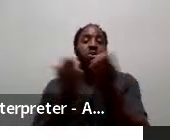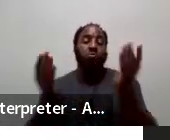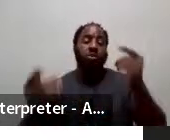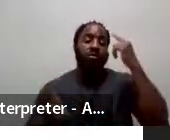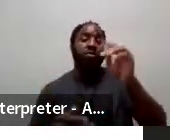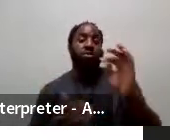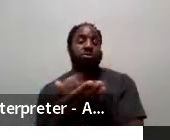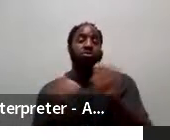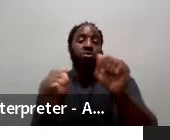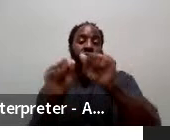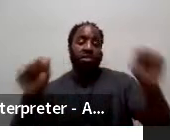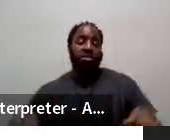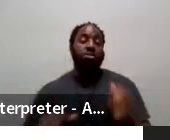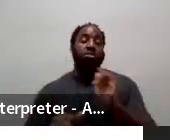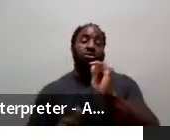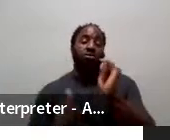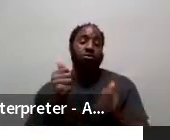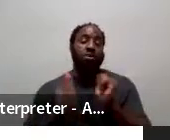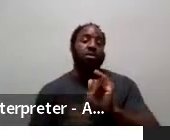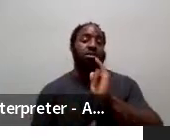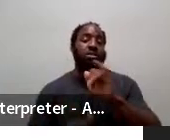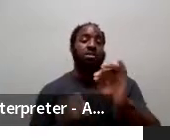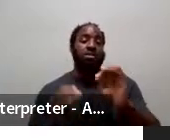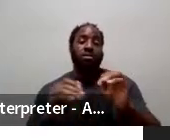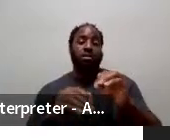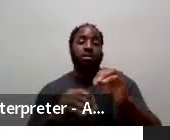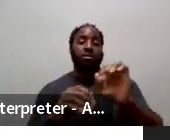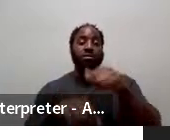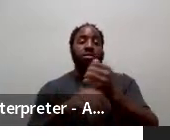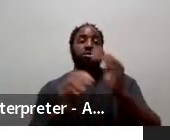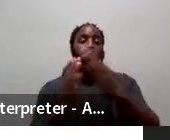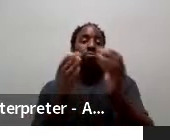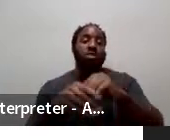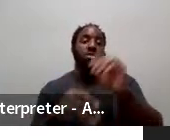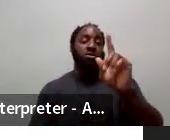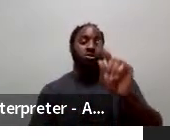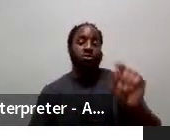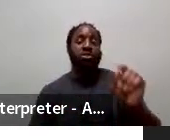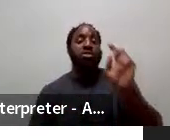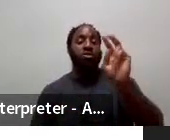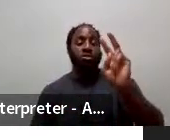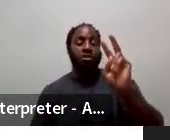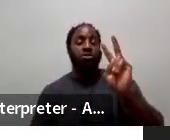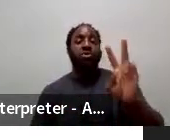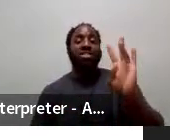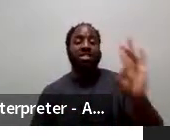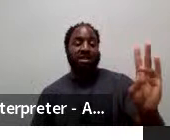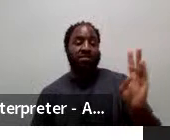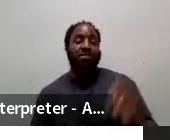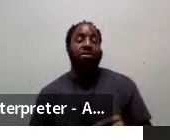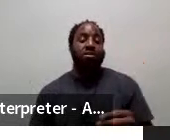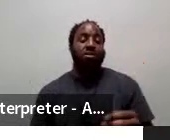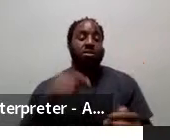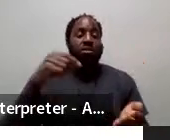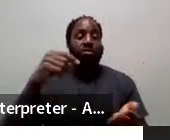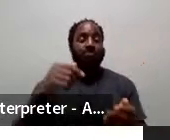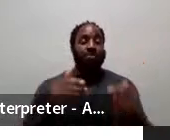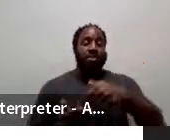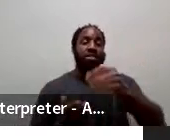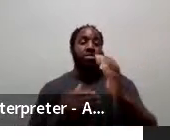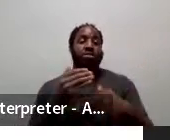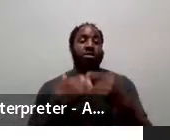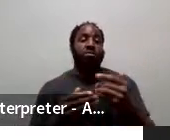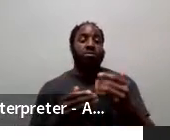are set to open in 2027. These coming new stations in Parkchester,